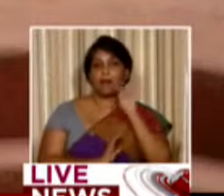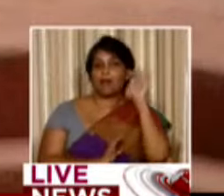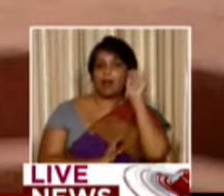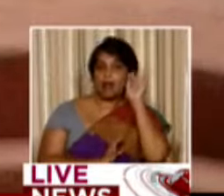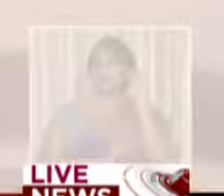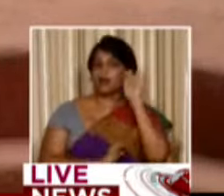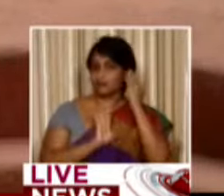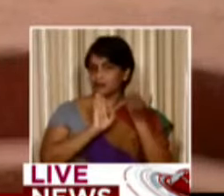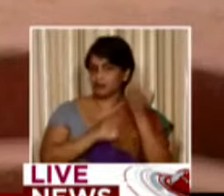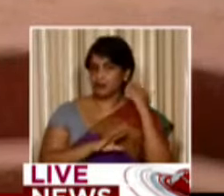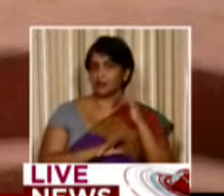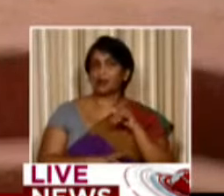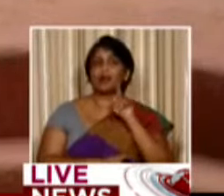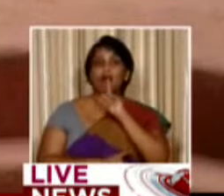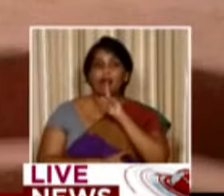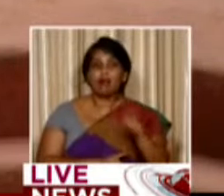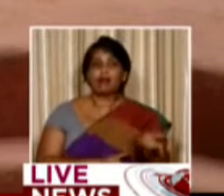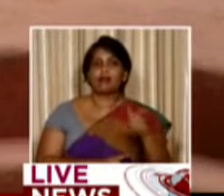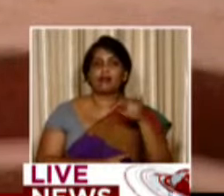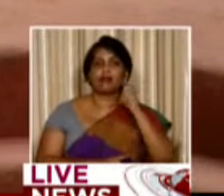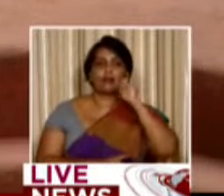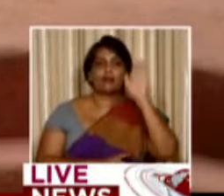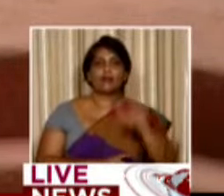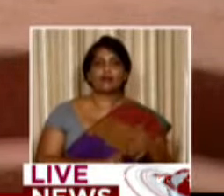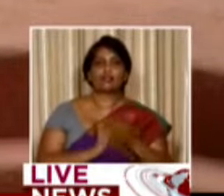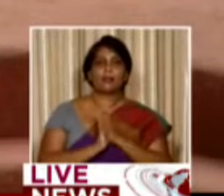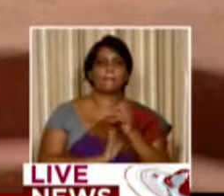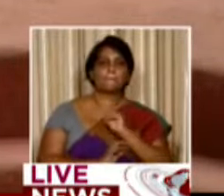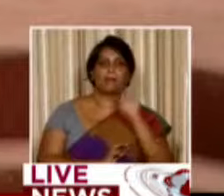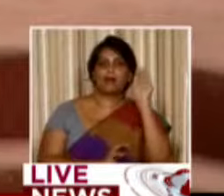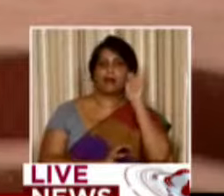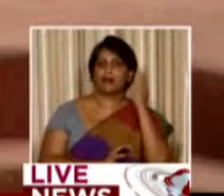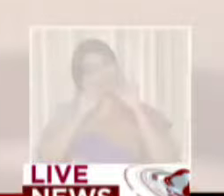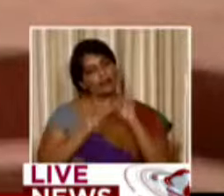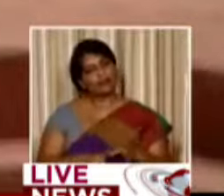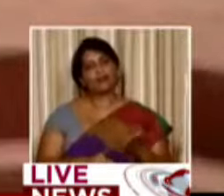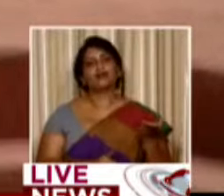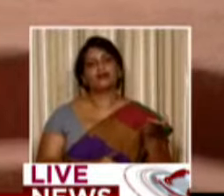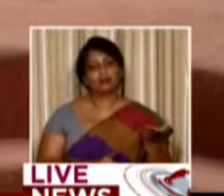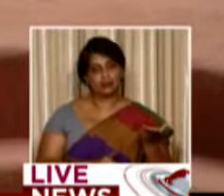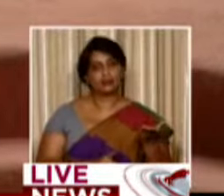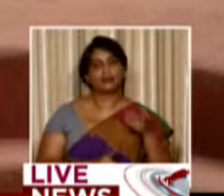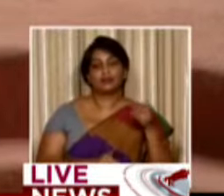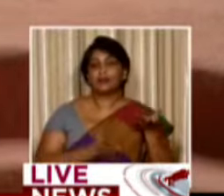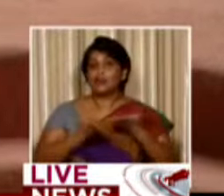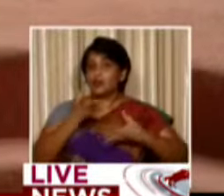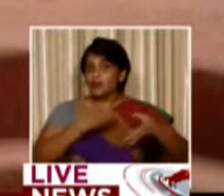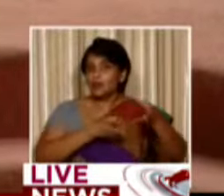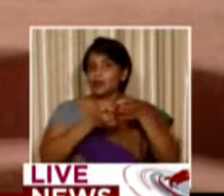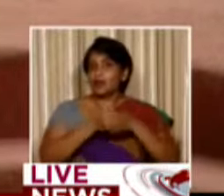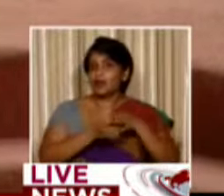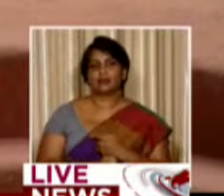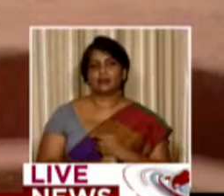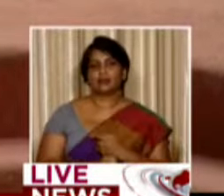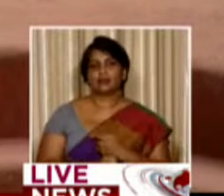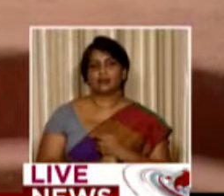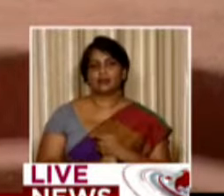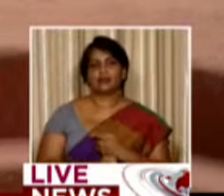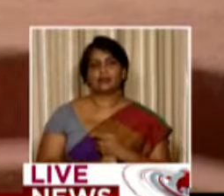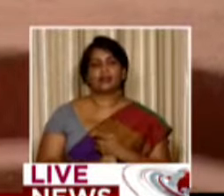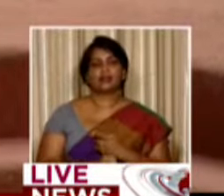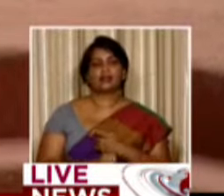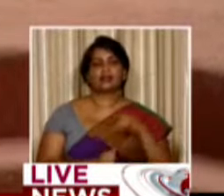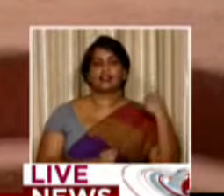Youth, Heritage and New Citizen had recently approved the online safety bill, subject to the amendments determined by the Supreme